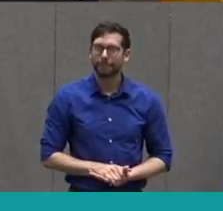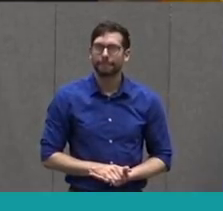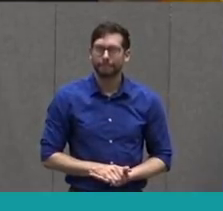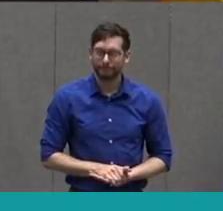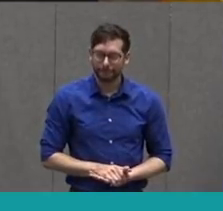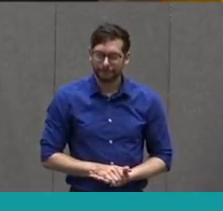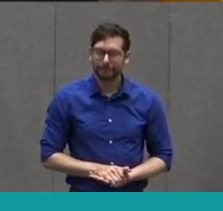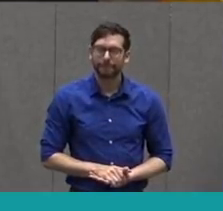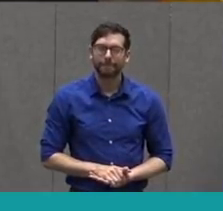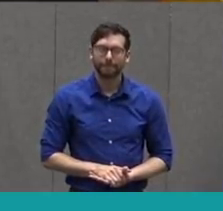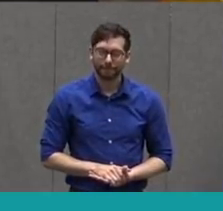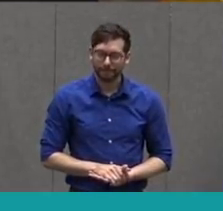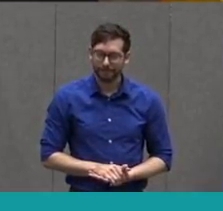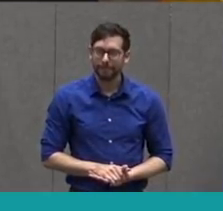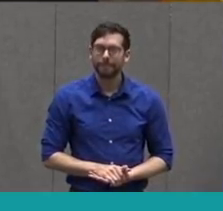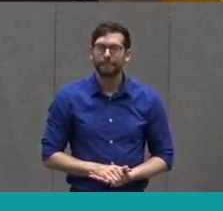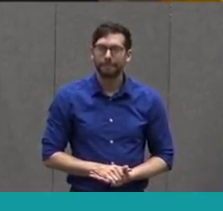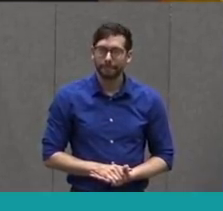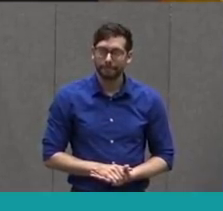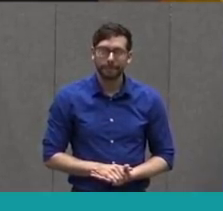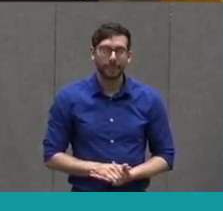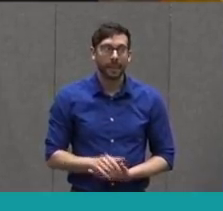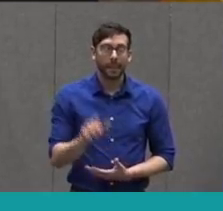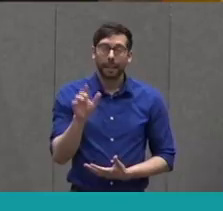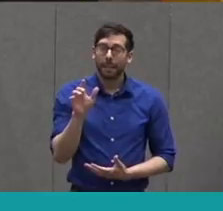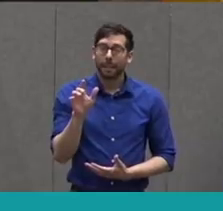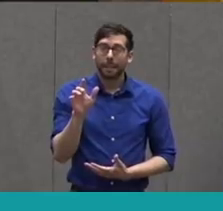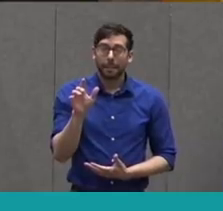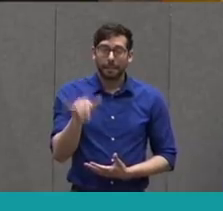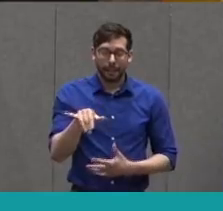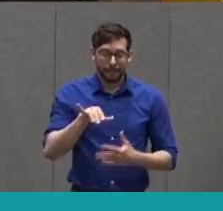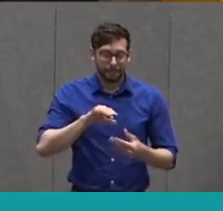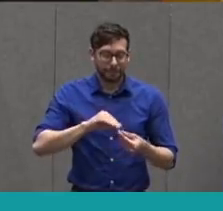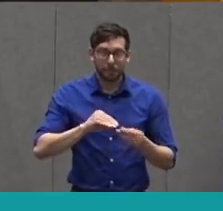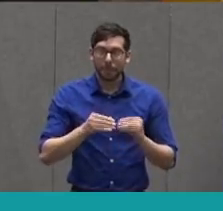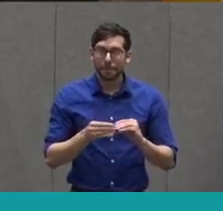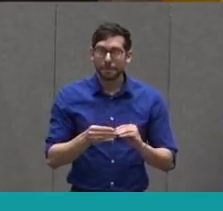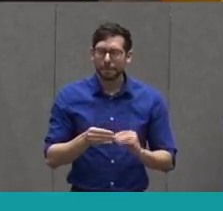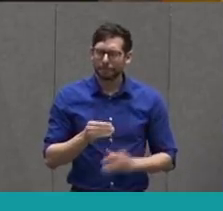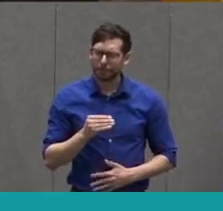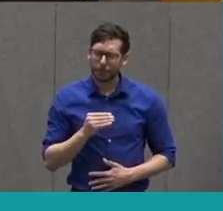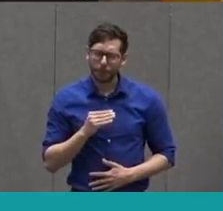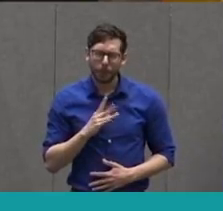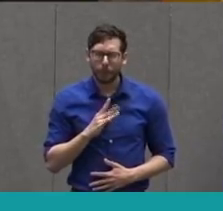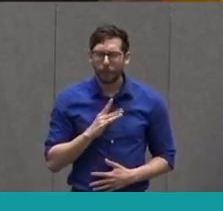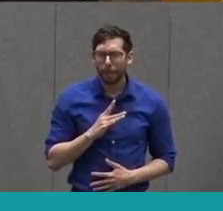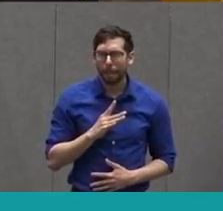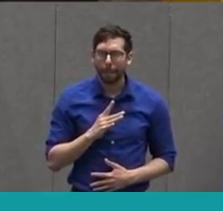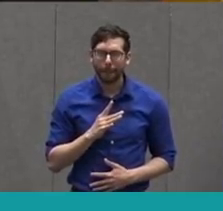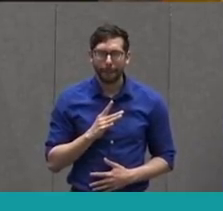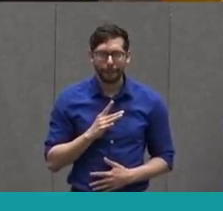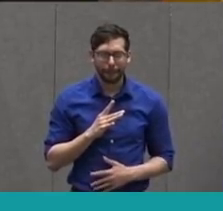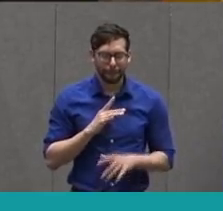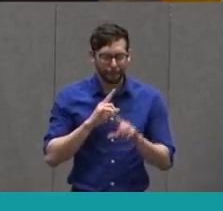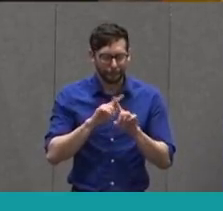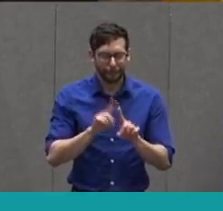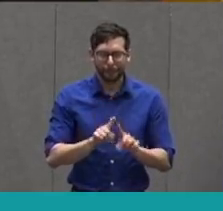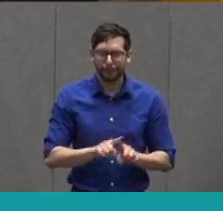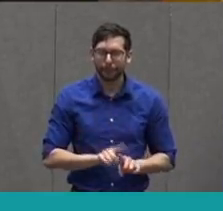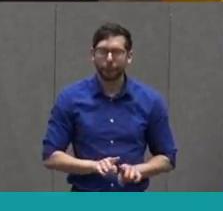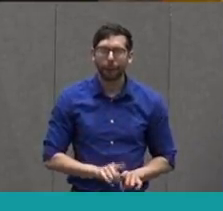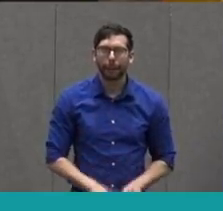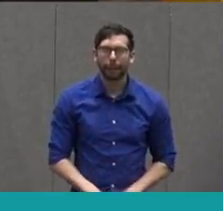That number has a lot of wonderful characteristics about it, and we're going to explore some of